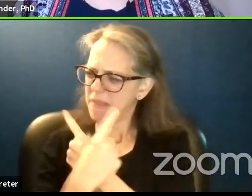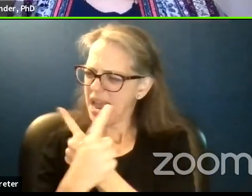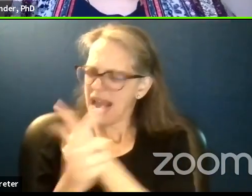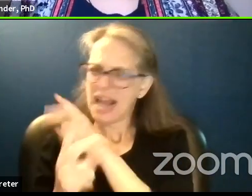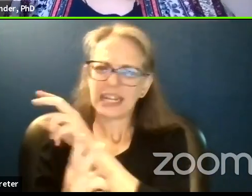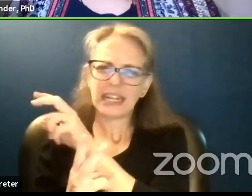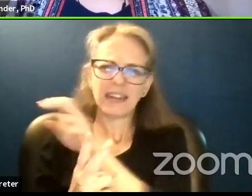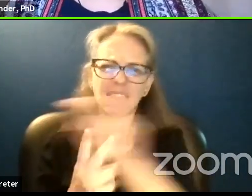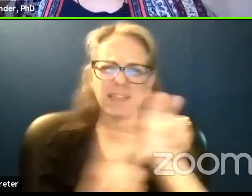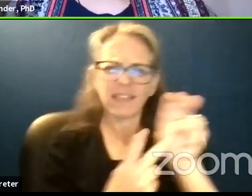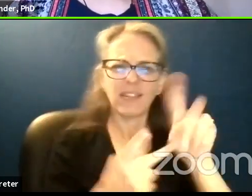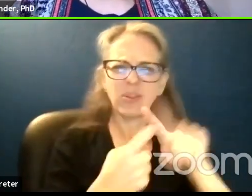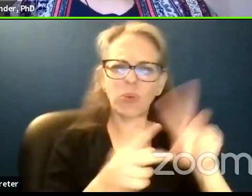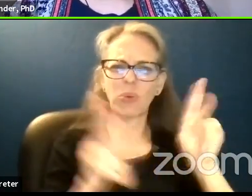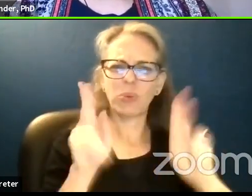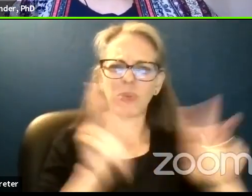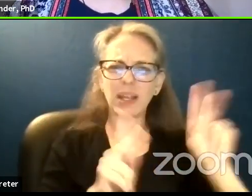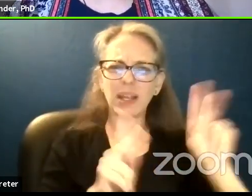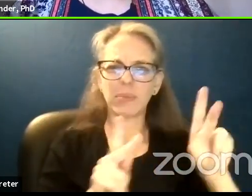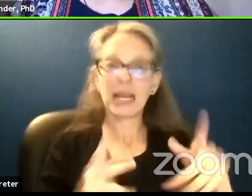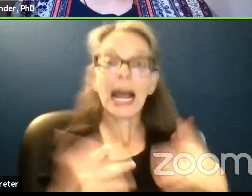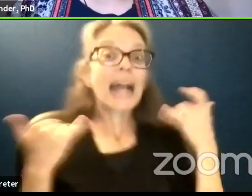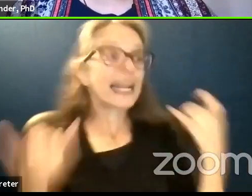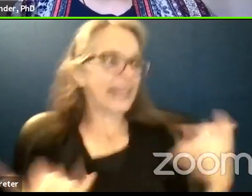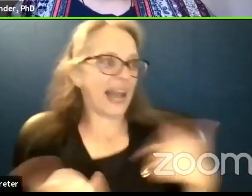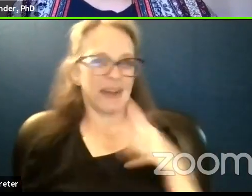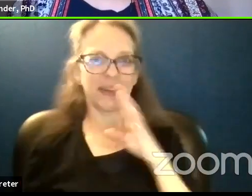the time I get to talk about bat poop.